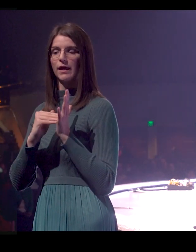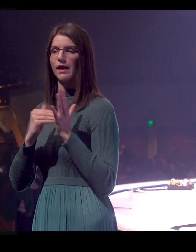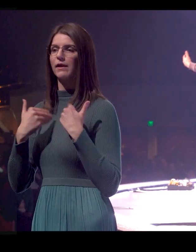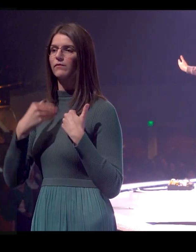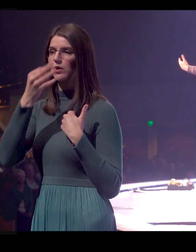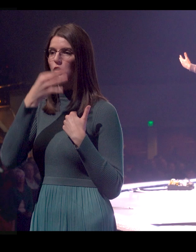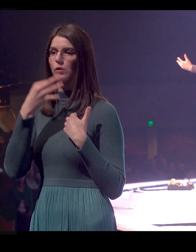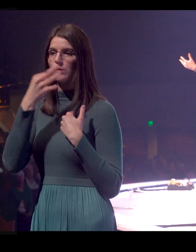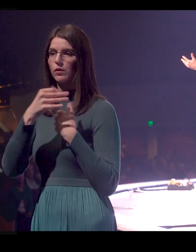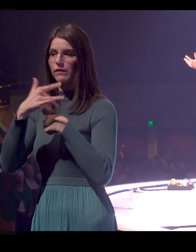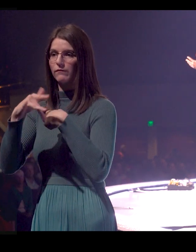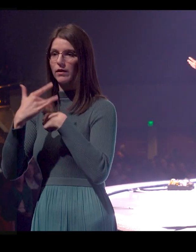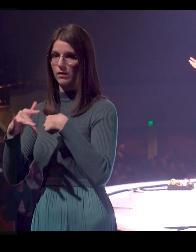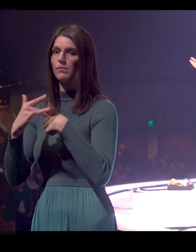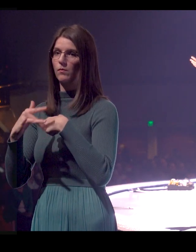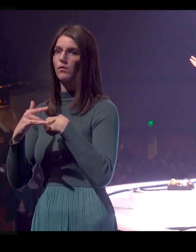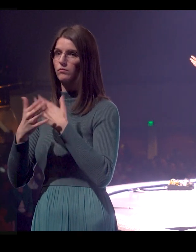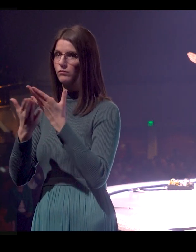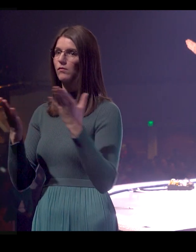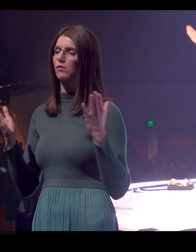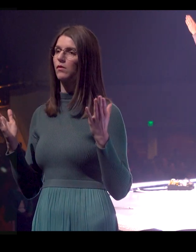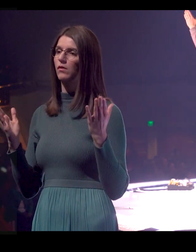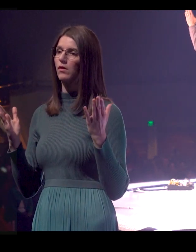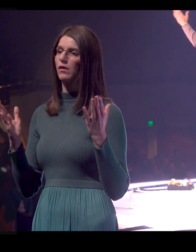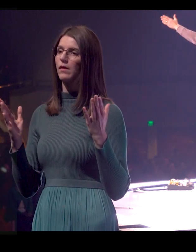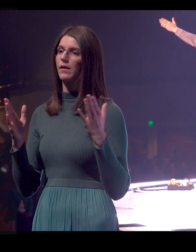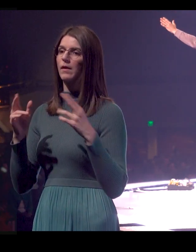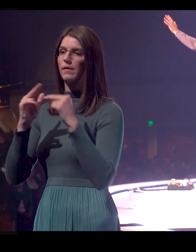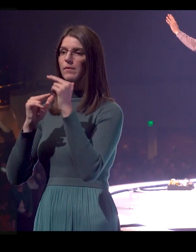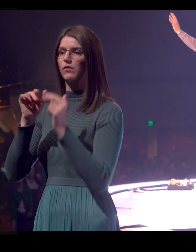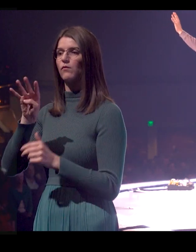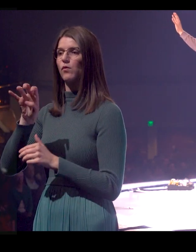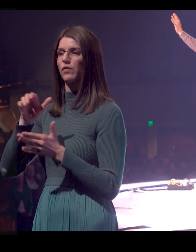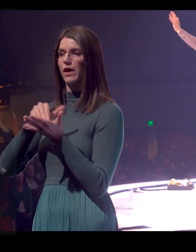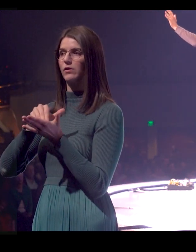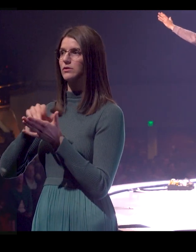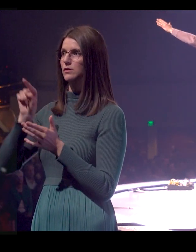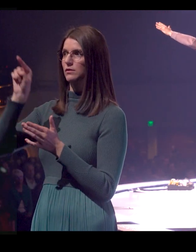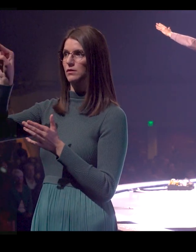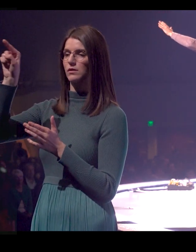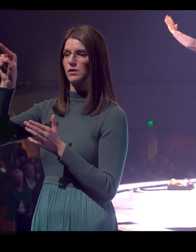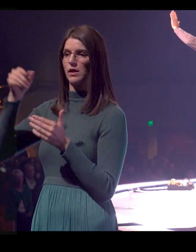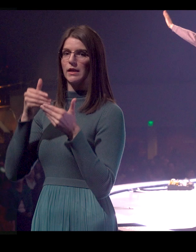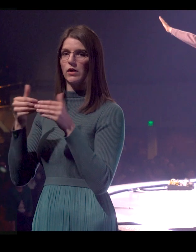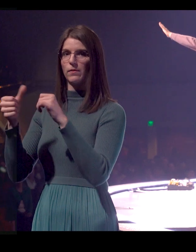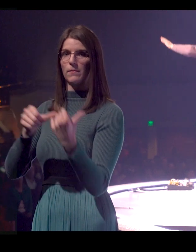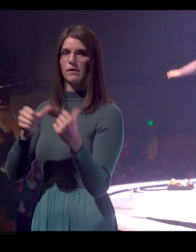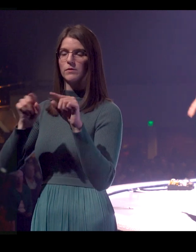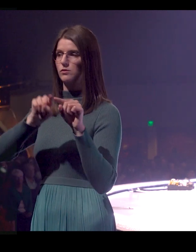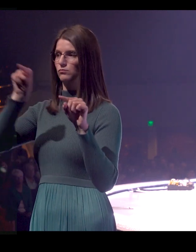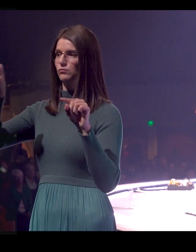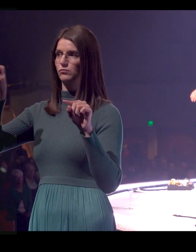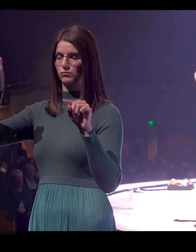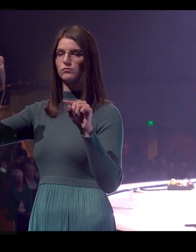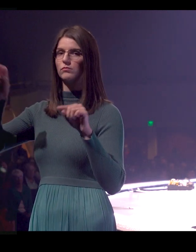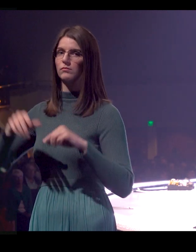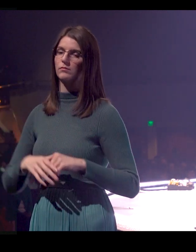Building 4000, which is right next to our baptistry on the other side of the pavilion, we have communion set up. We also have pastors that